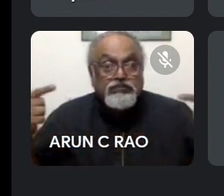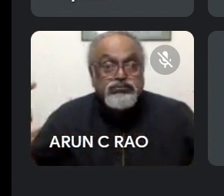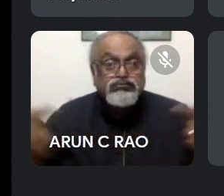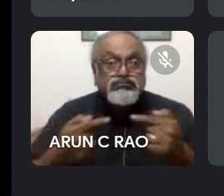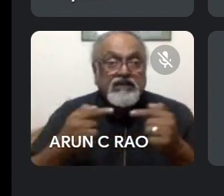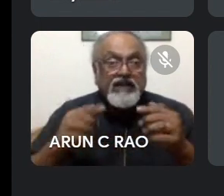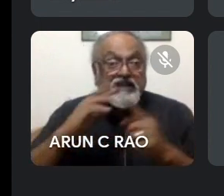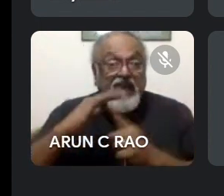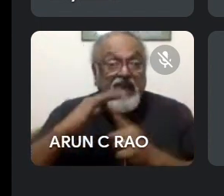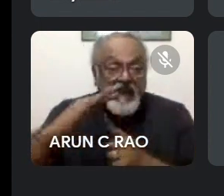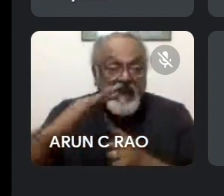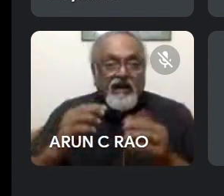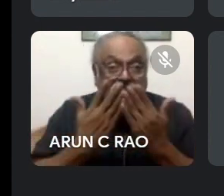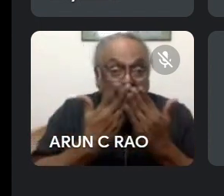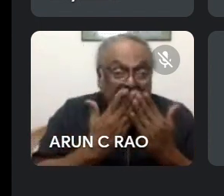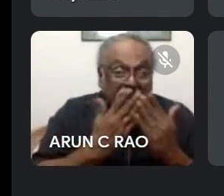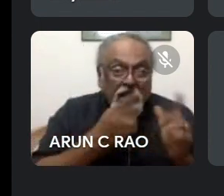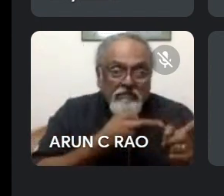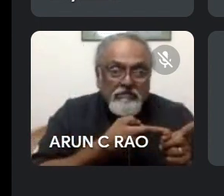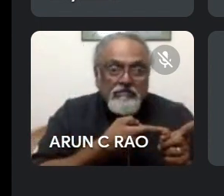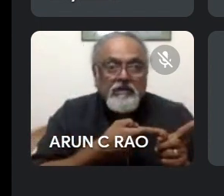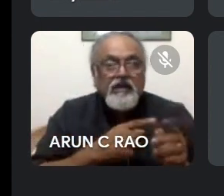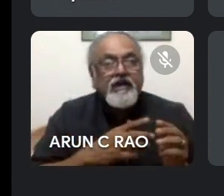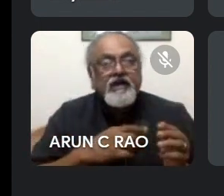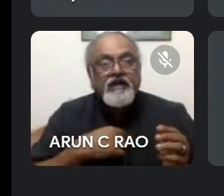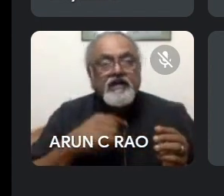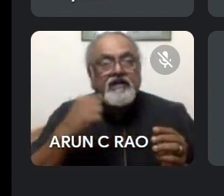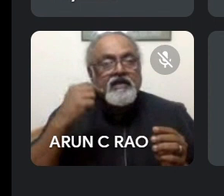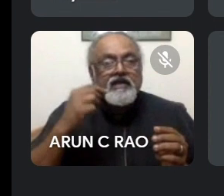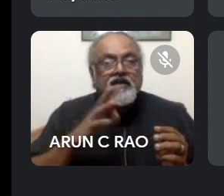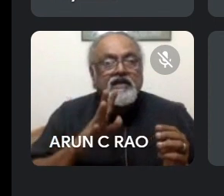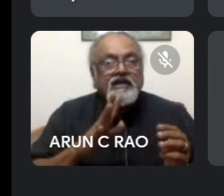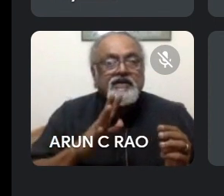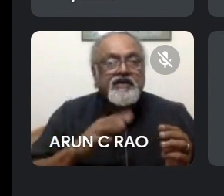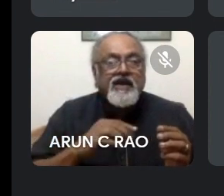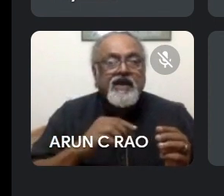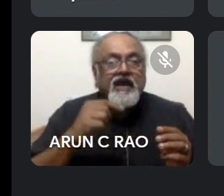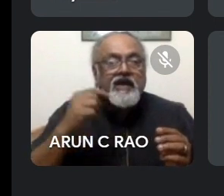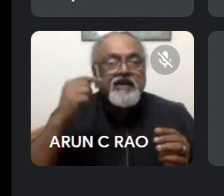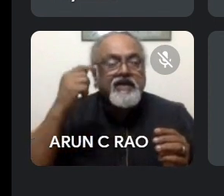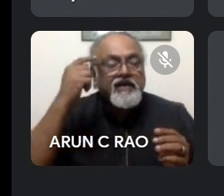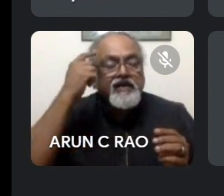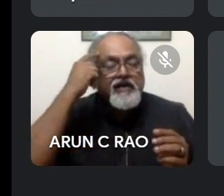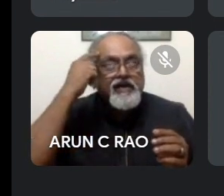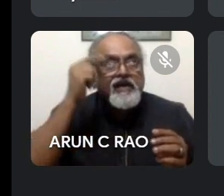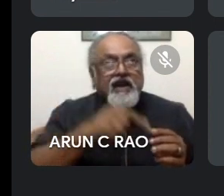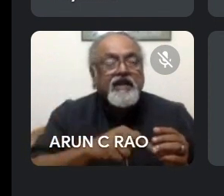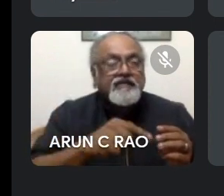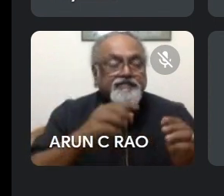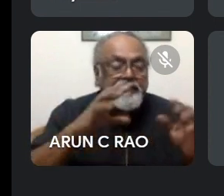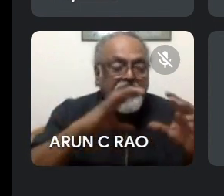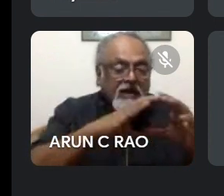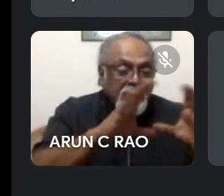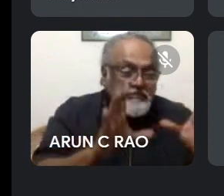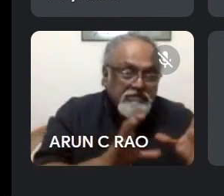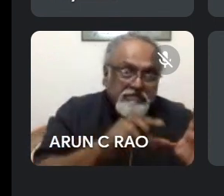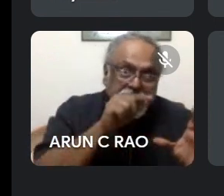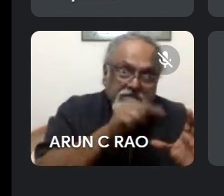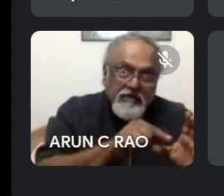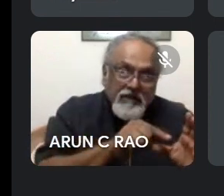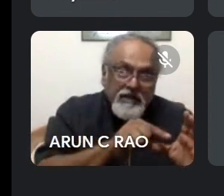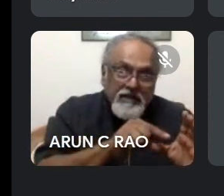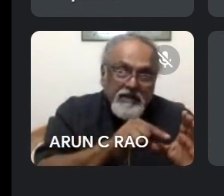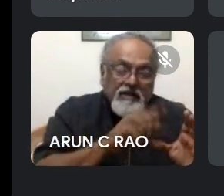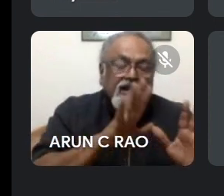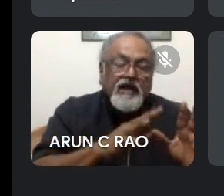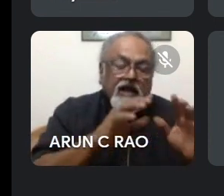is the only thing I'm paying attention to is the content, not the method, not the intent, not anything else. And again,